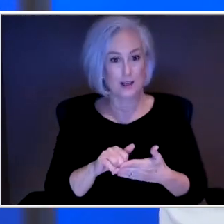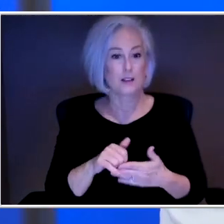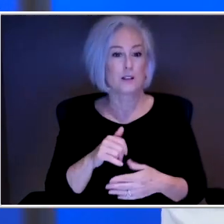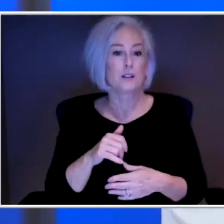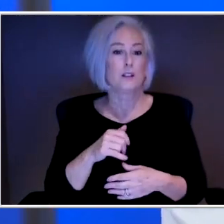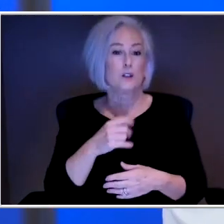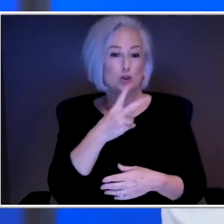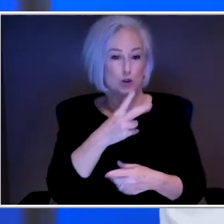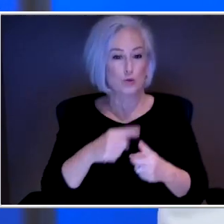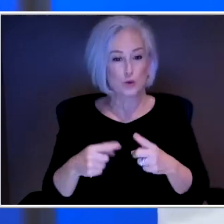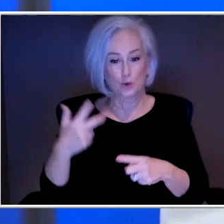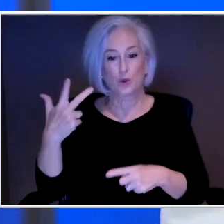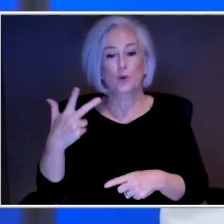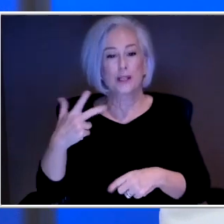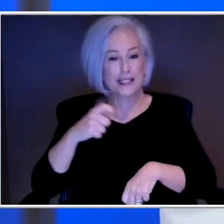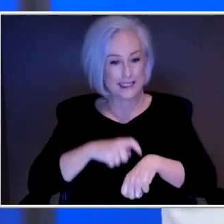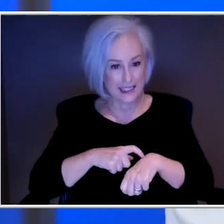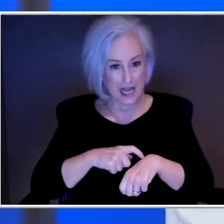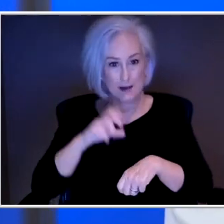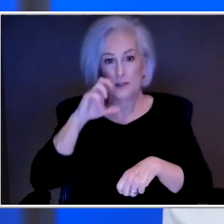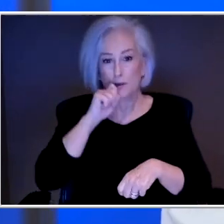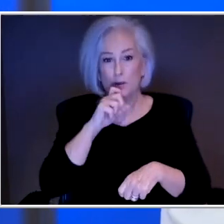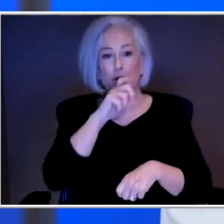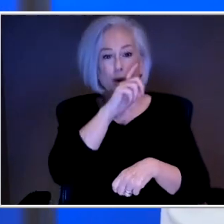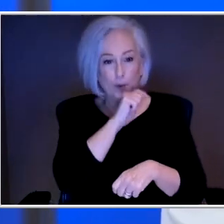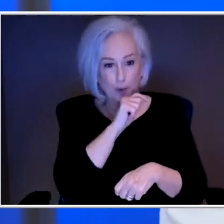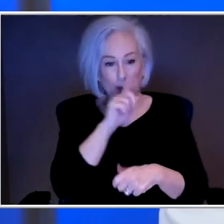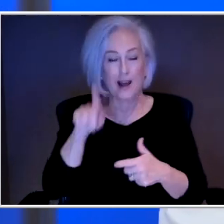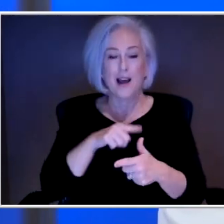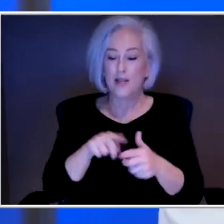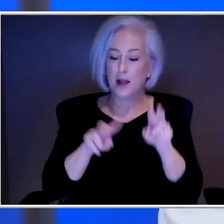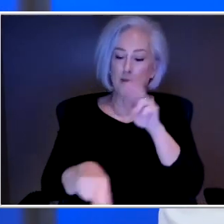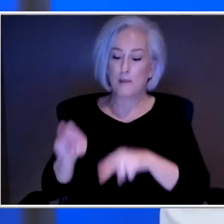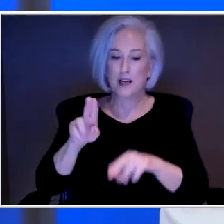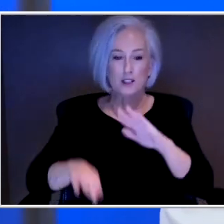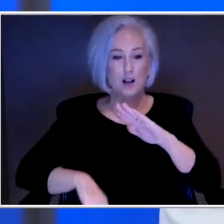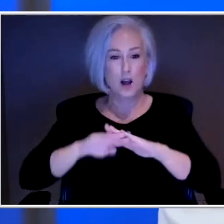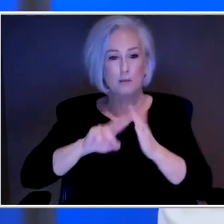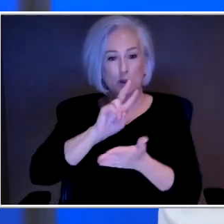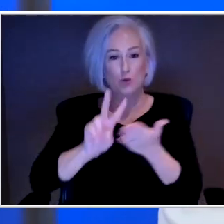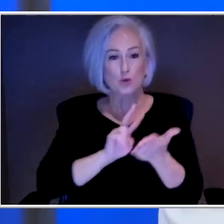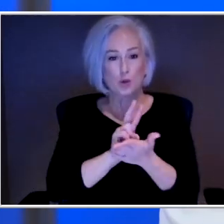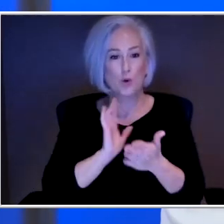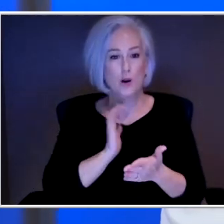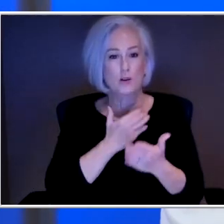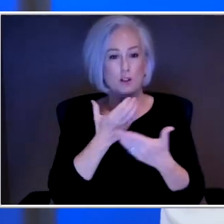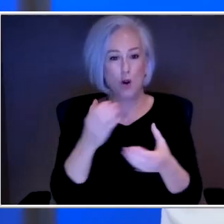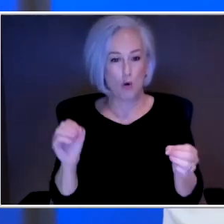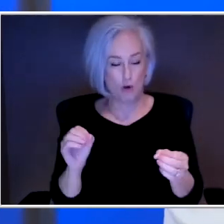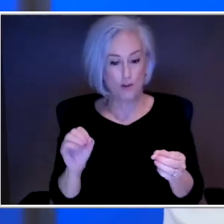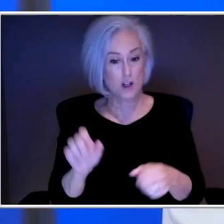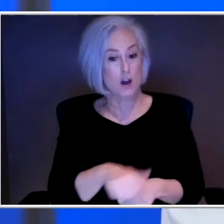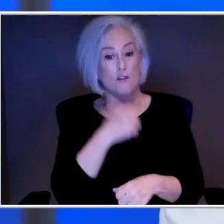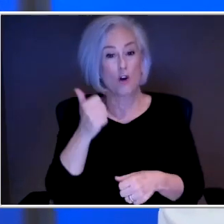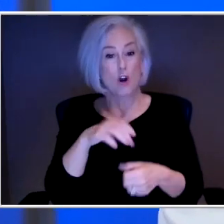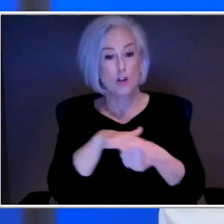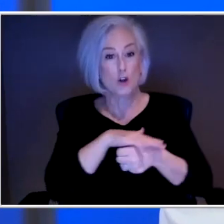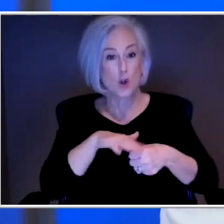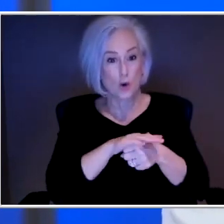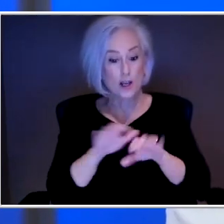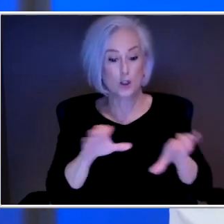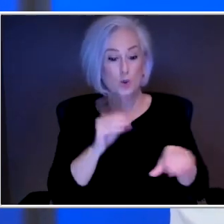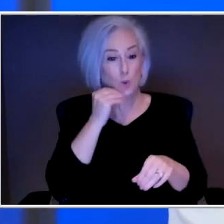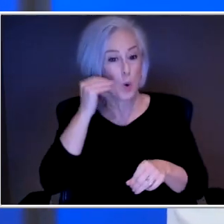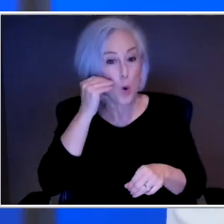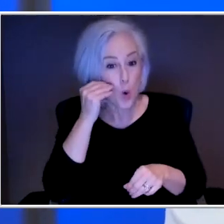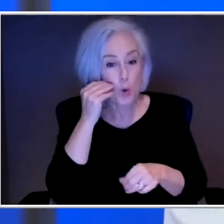the S-ketamine, and then patients are kind of monitored for up to 2 hours in the office. For some of the other ketamine locations, like I said, some places do it at home, some people